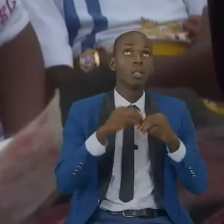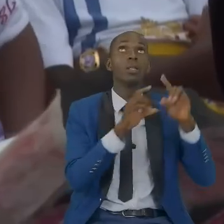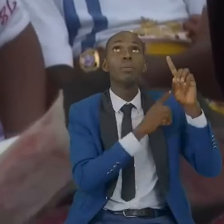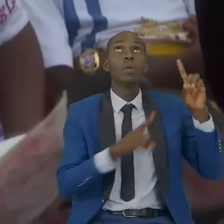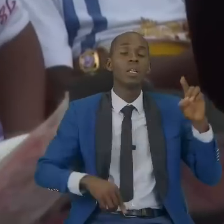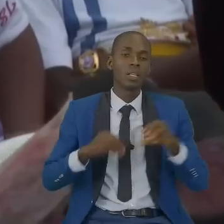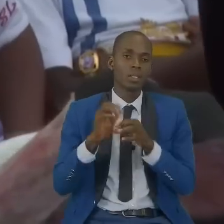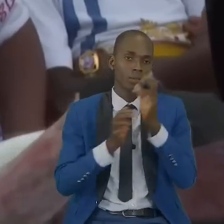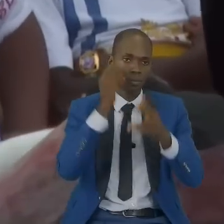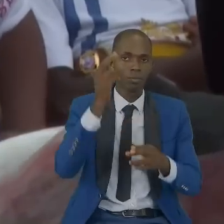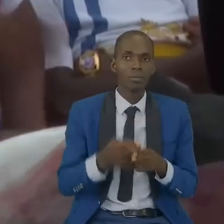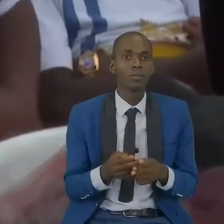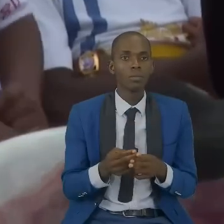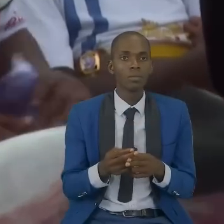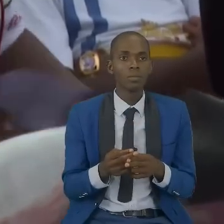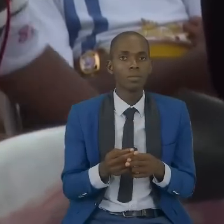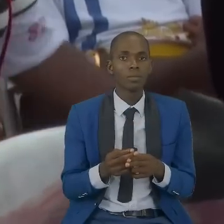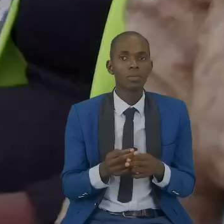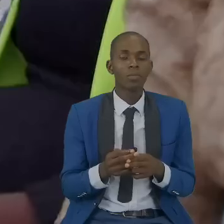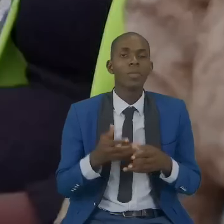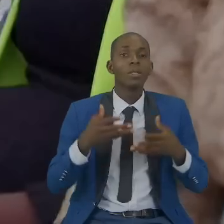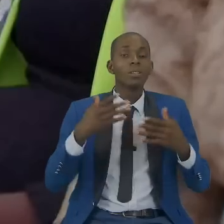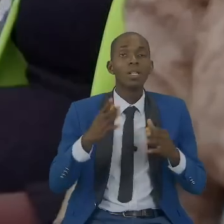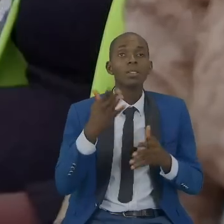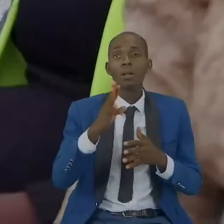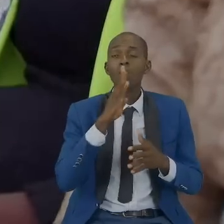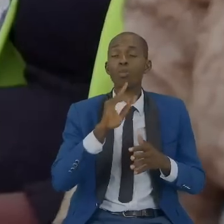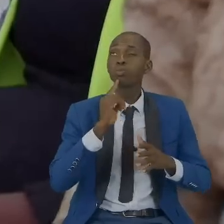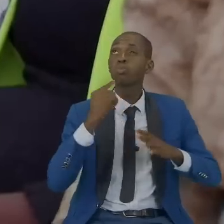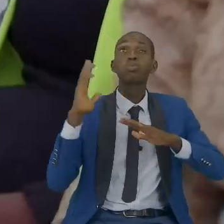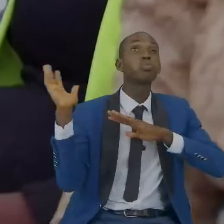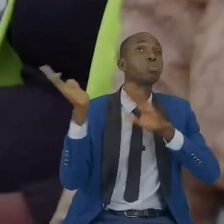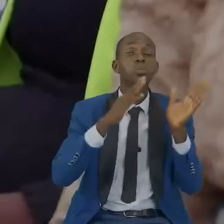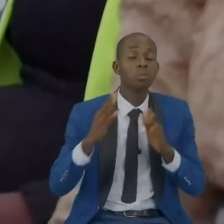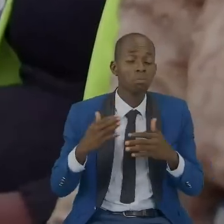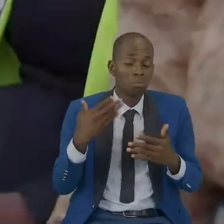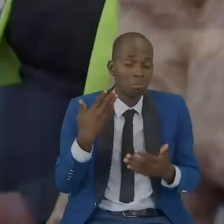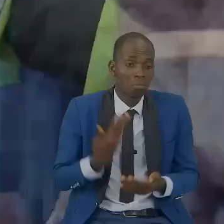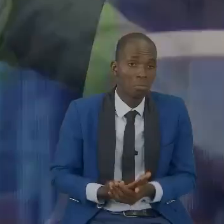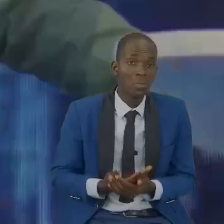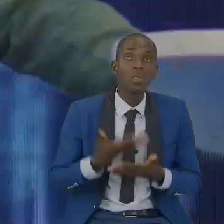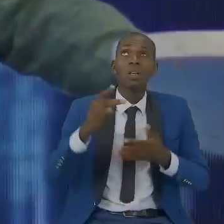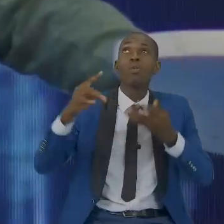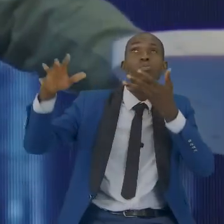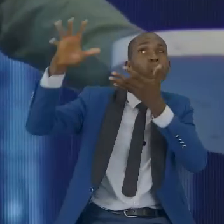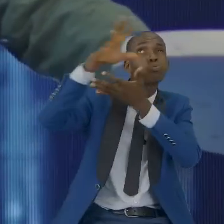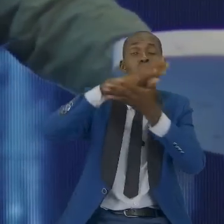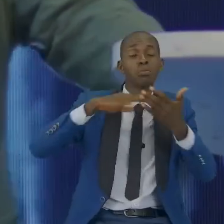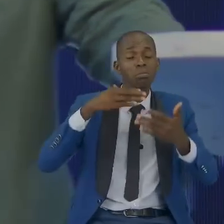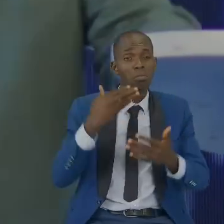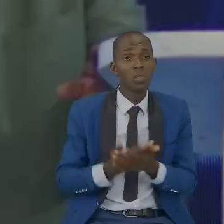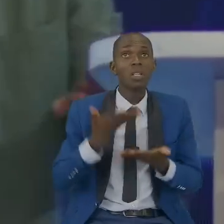name. Let the winds blow. Let the clouds drop the rain. Let the thunders roar.